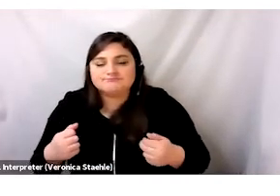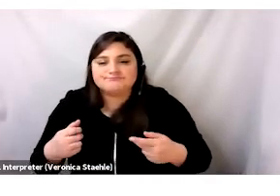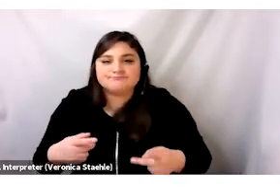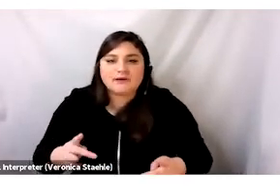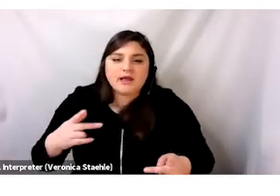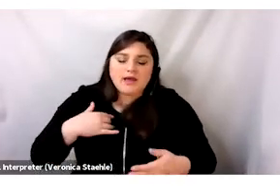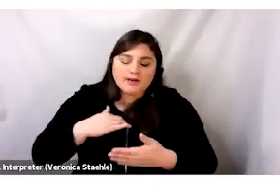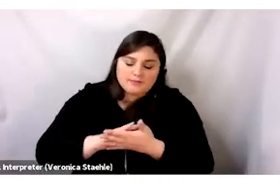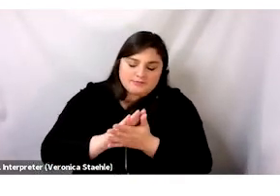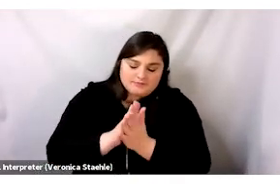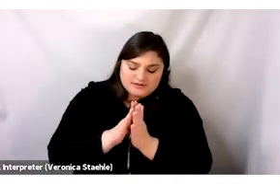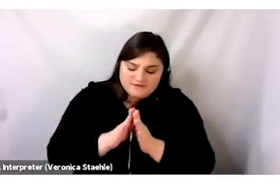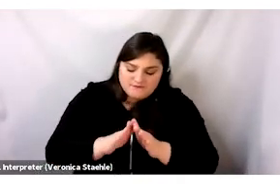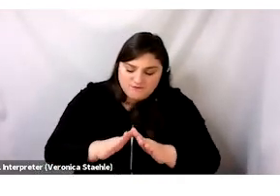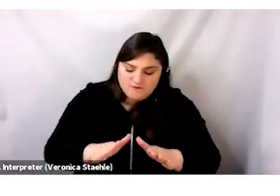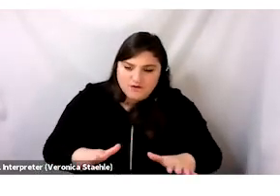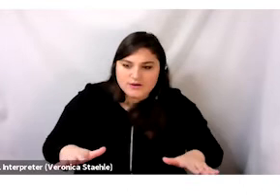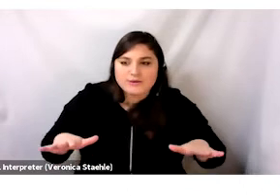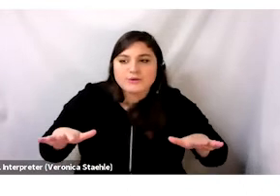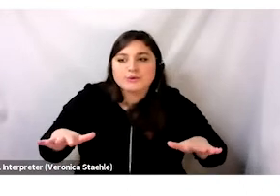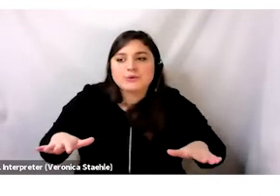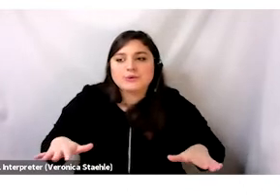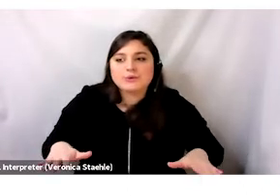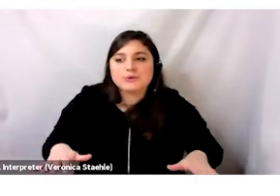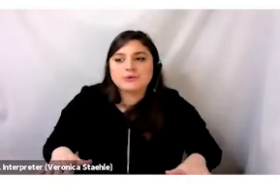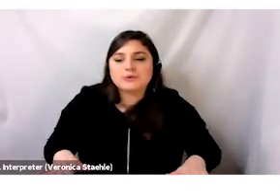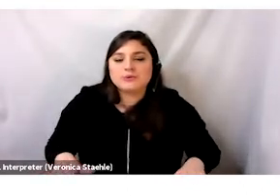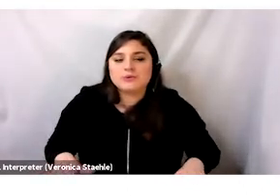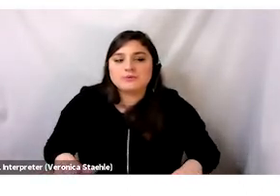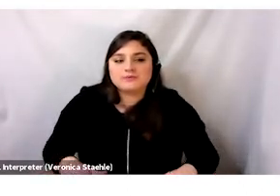May I be peaceful and at ease.